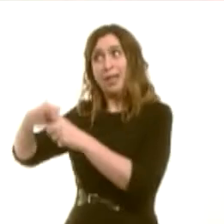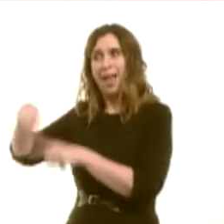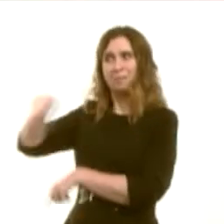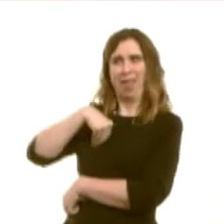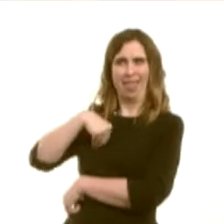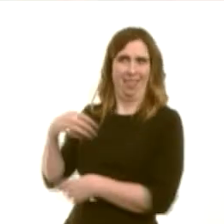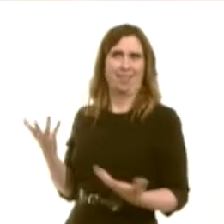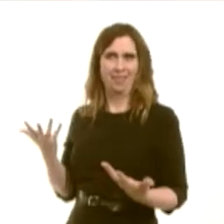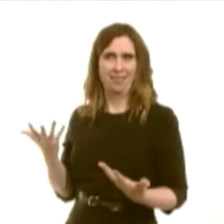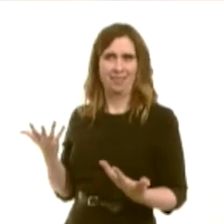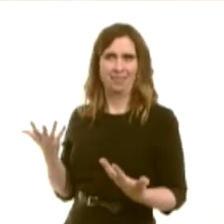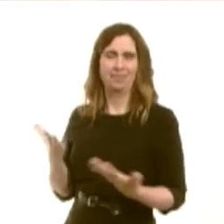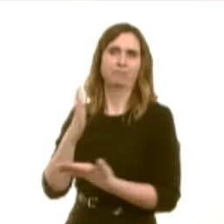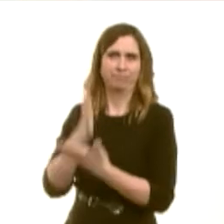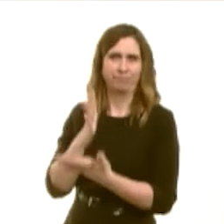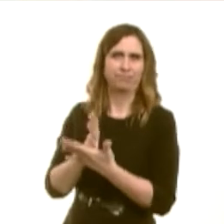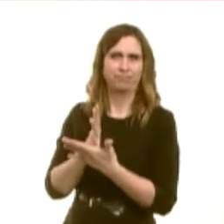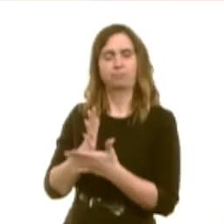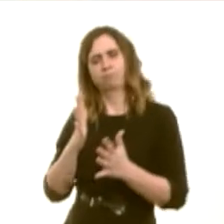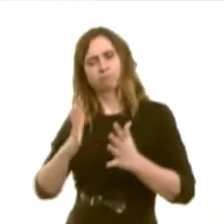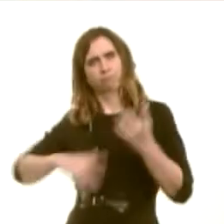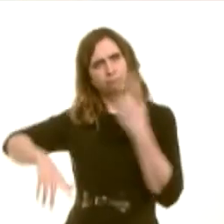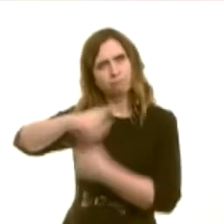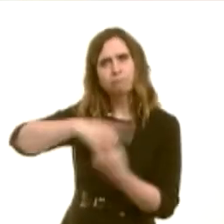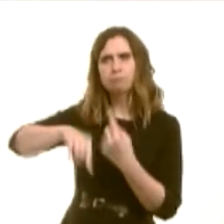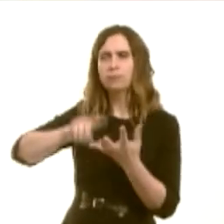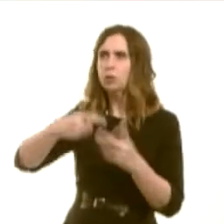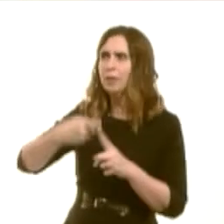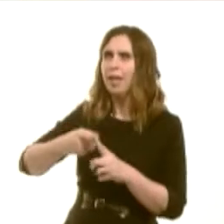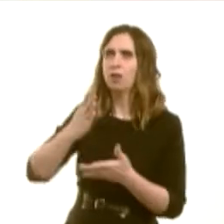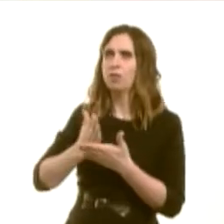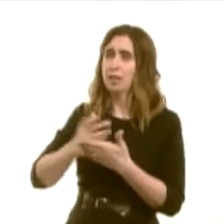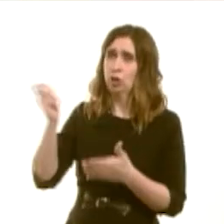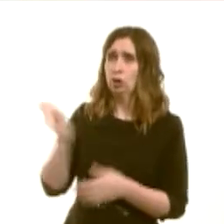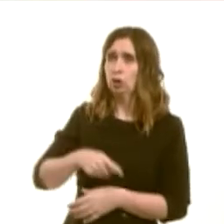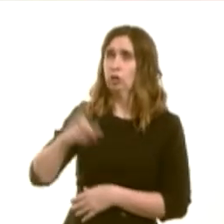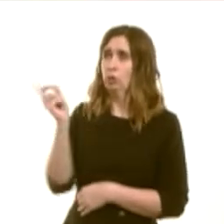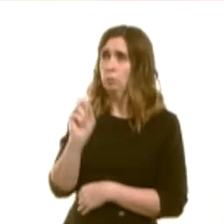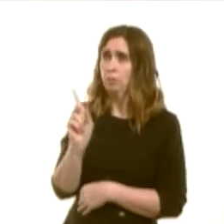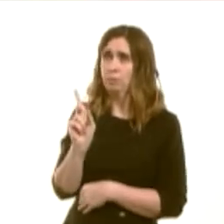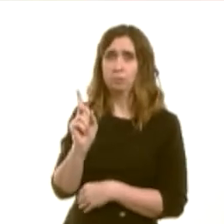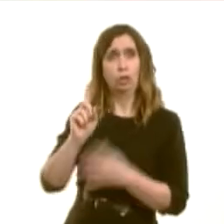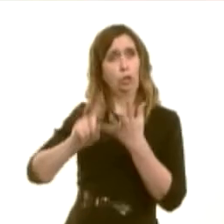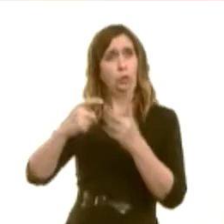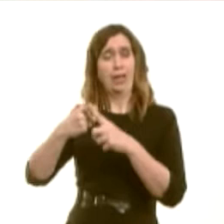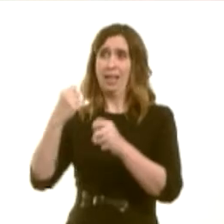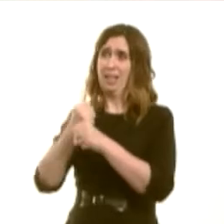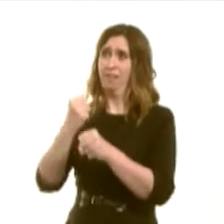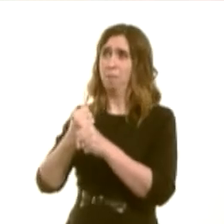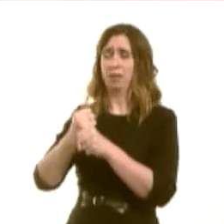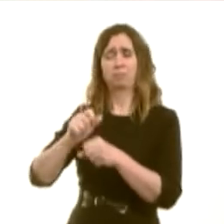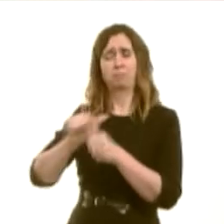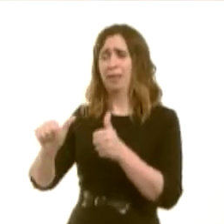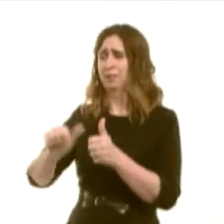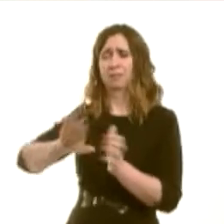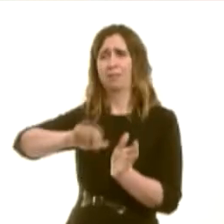So once again, we should ensure, for the benefit of everyone in the UK, that people get rid of this UK government in May to